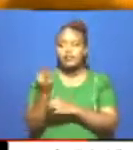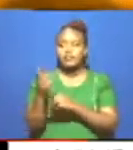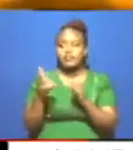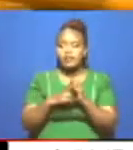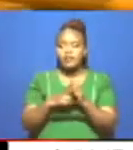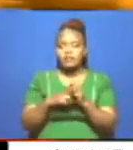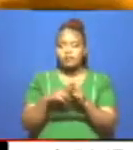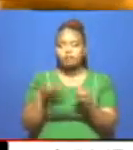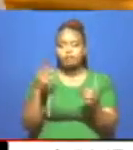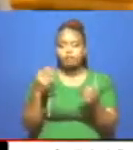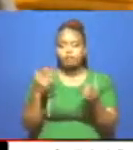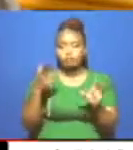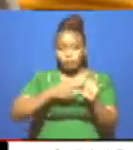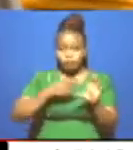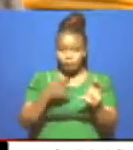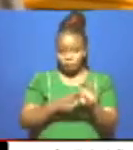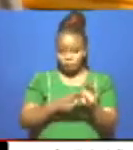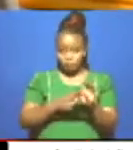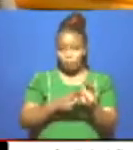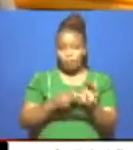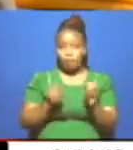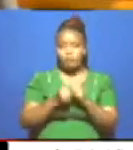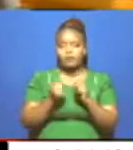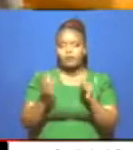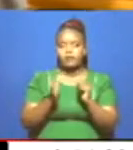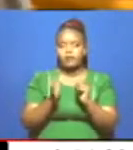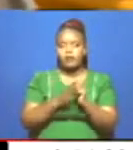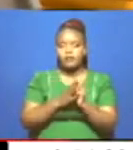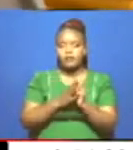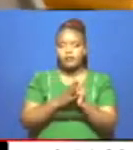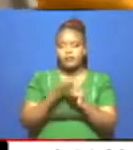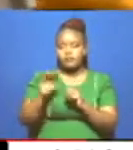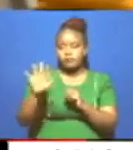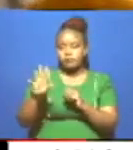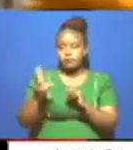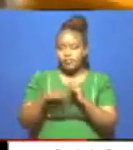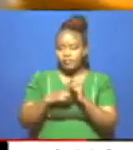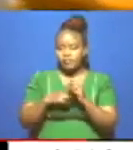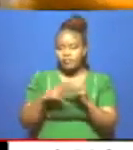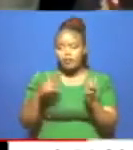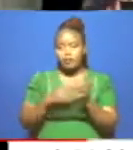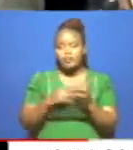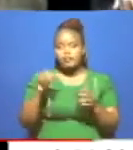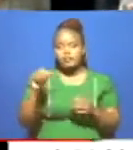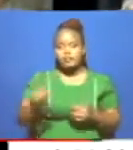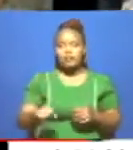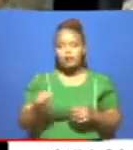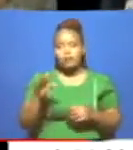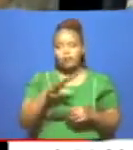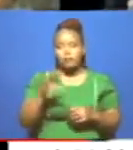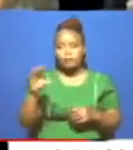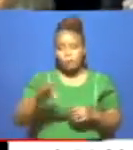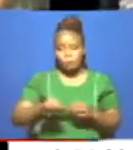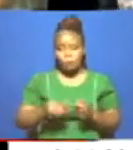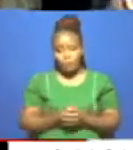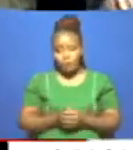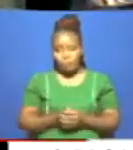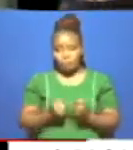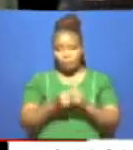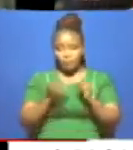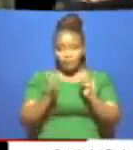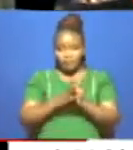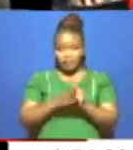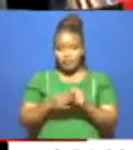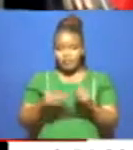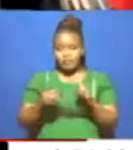match for Kenya in 1957 against South Africa. In 1962, he was named the British Kenya team captain, leading